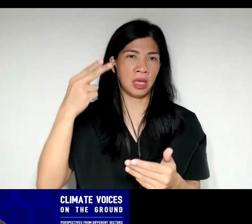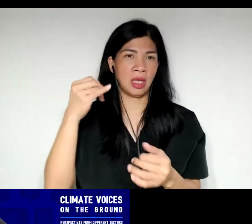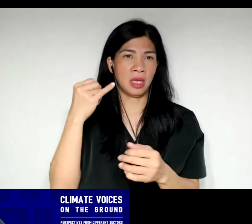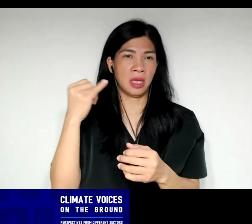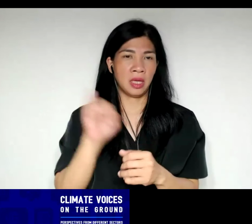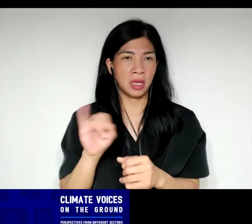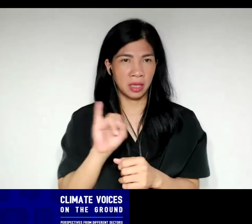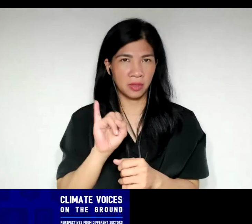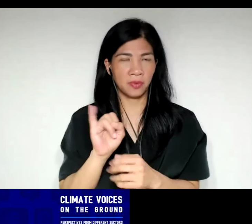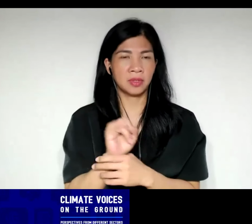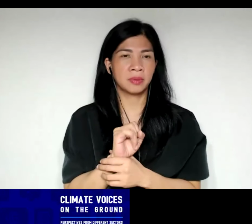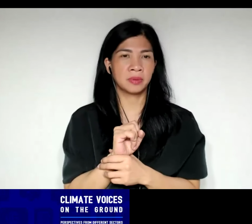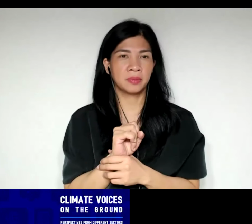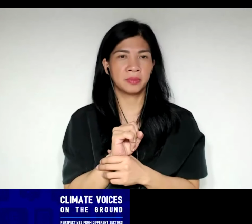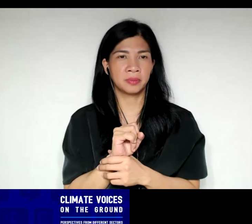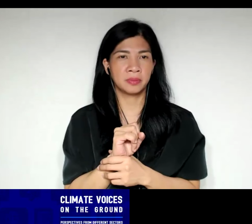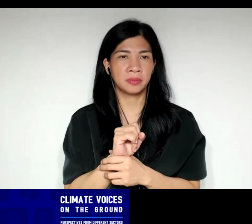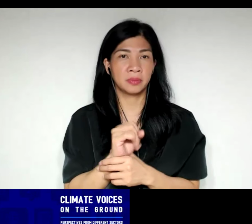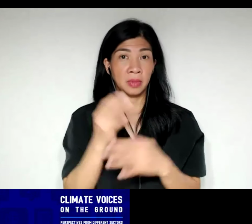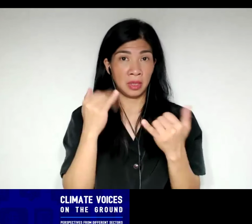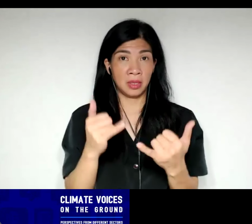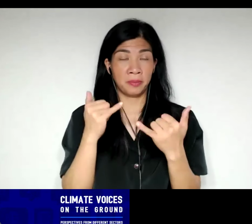had several, I'm currently